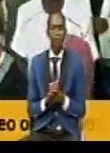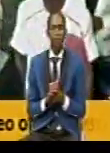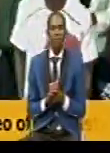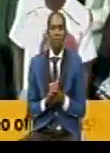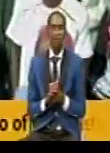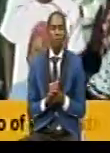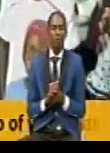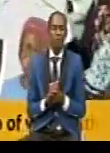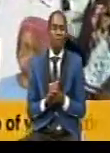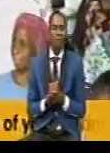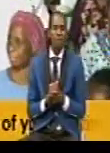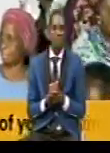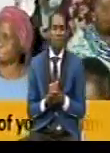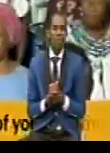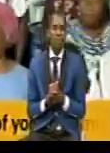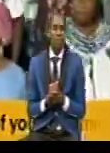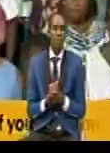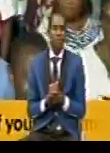Testimony